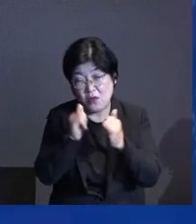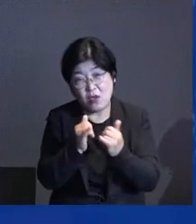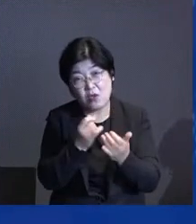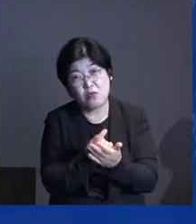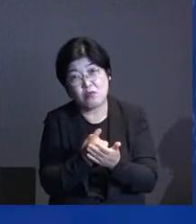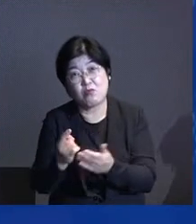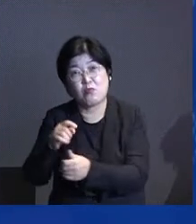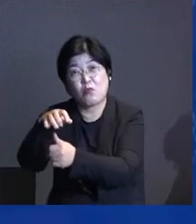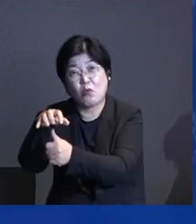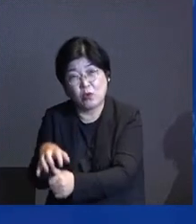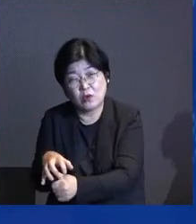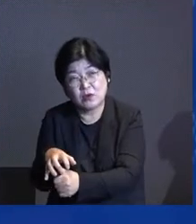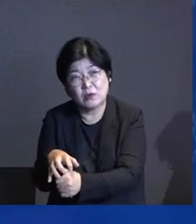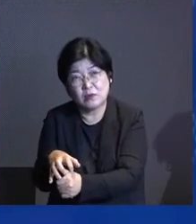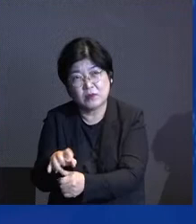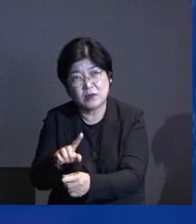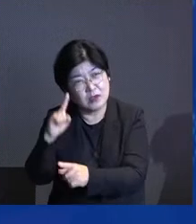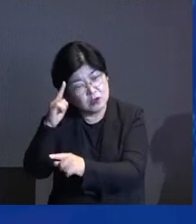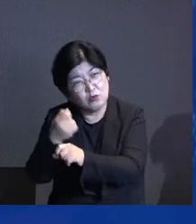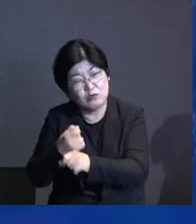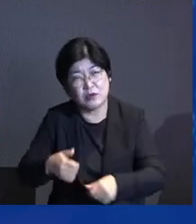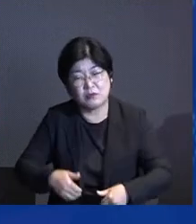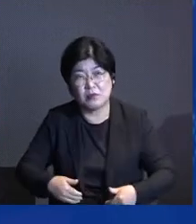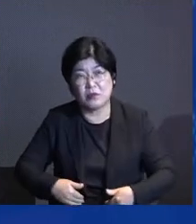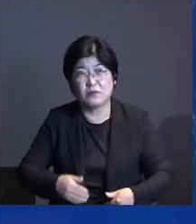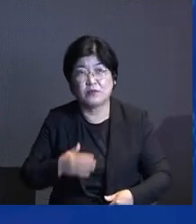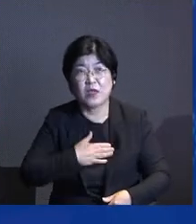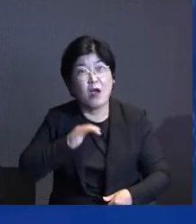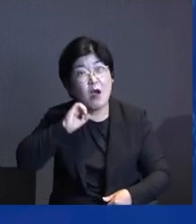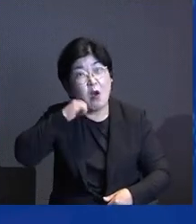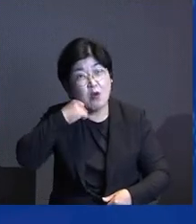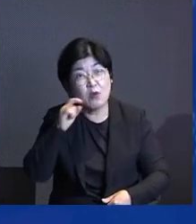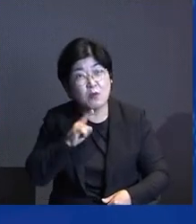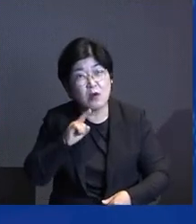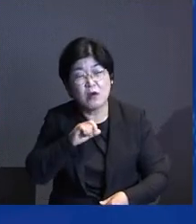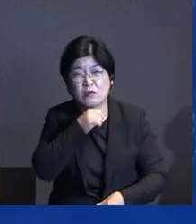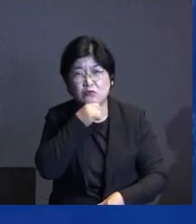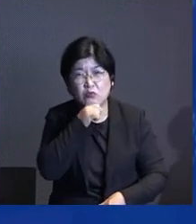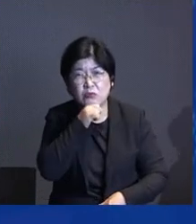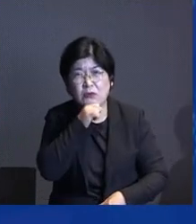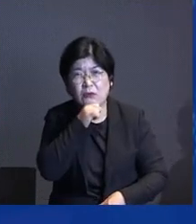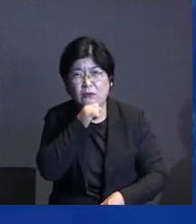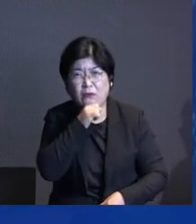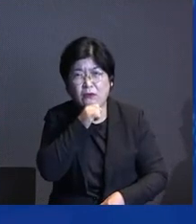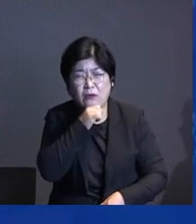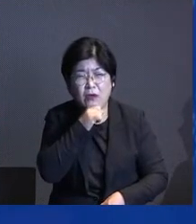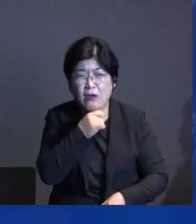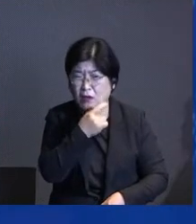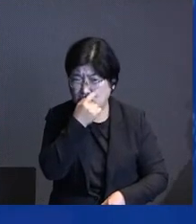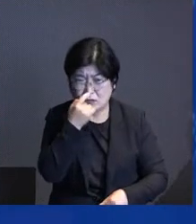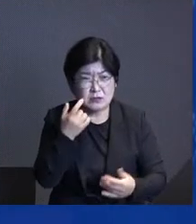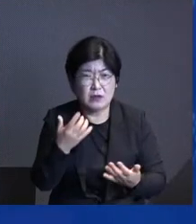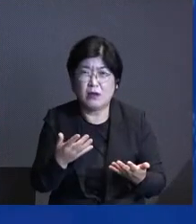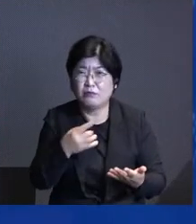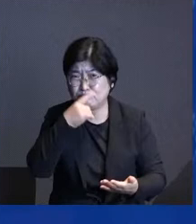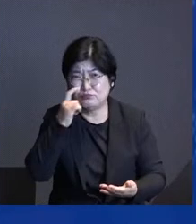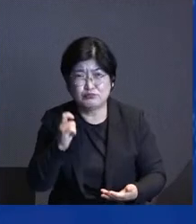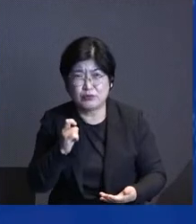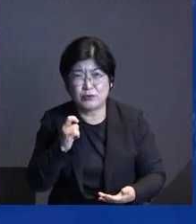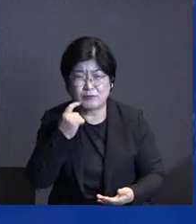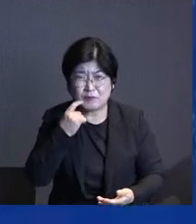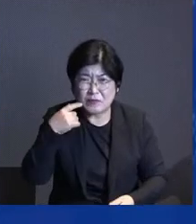very difficult for me to find the statistics related to loneliness among older